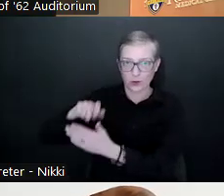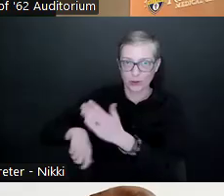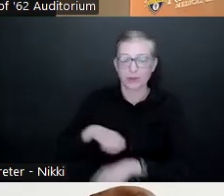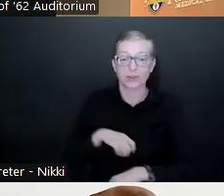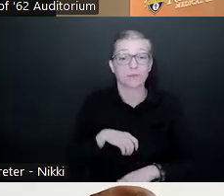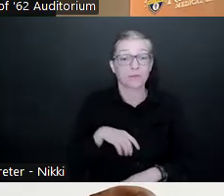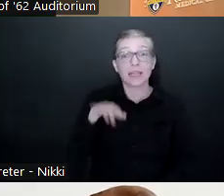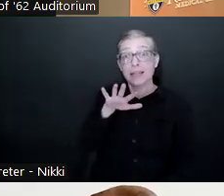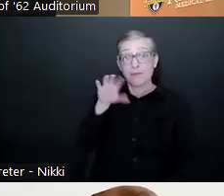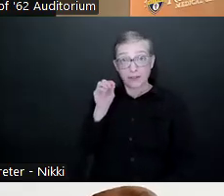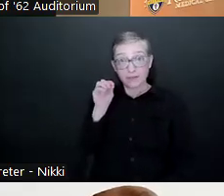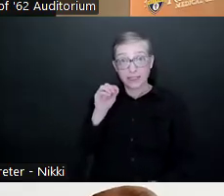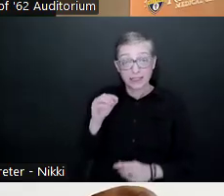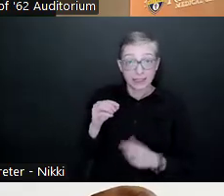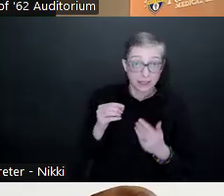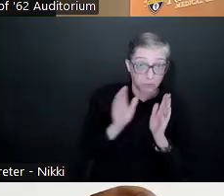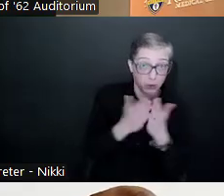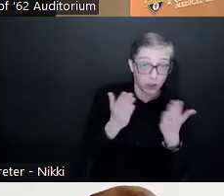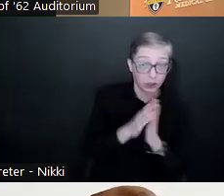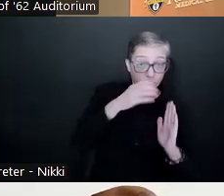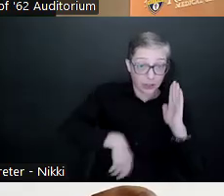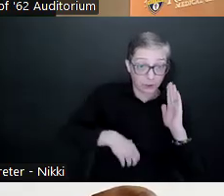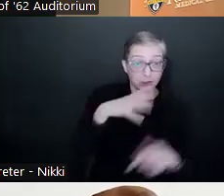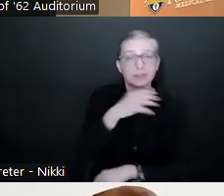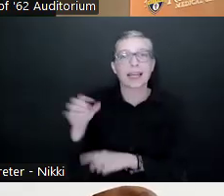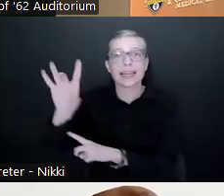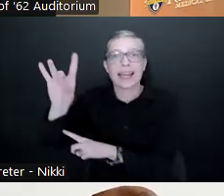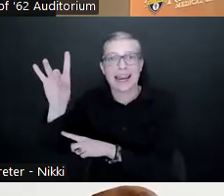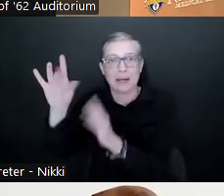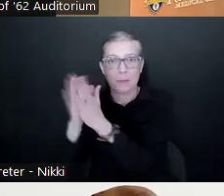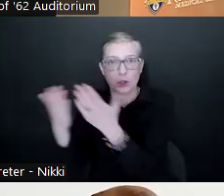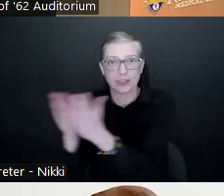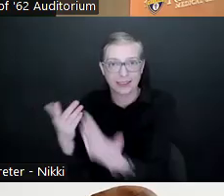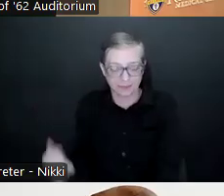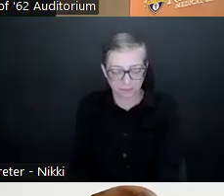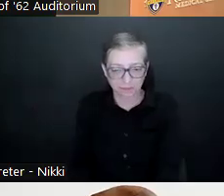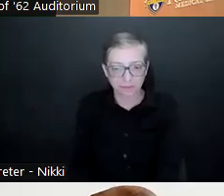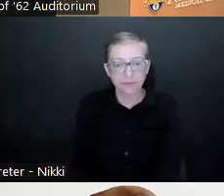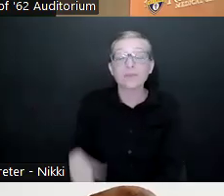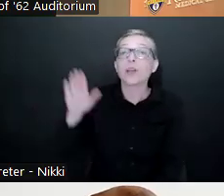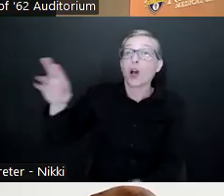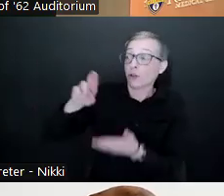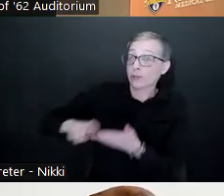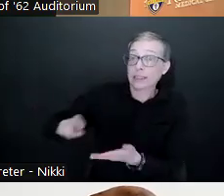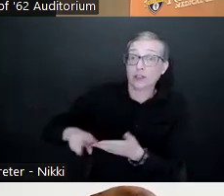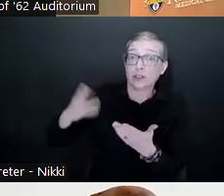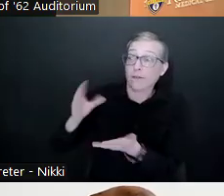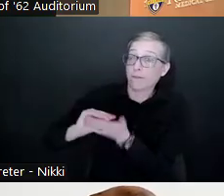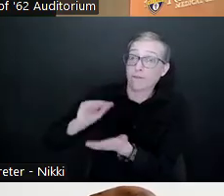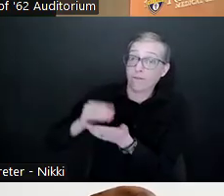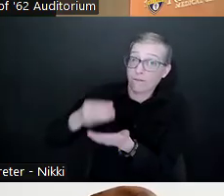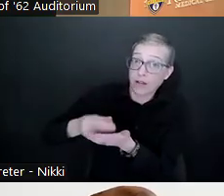chapters, and 8 books. Her research has been continuously funded by the NIH for over a